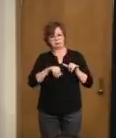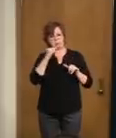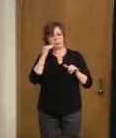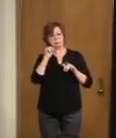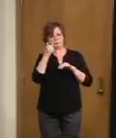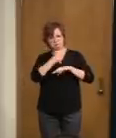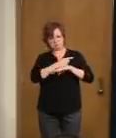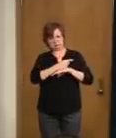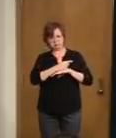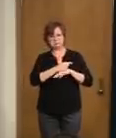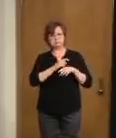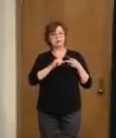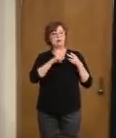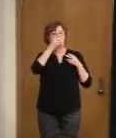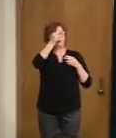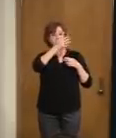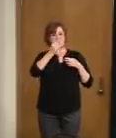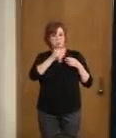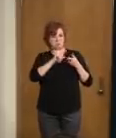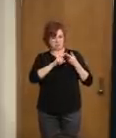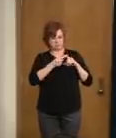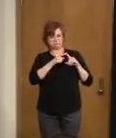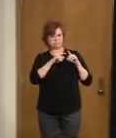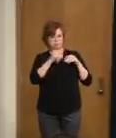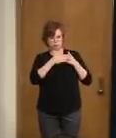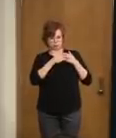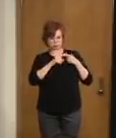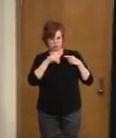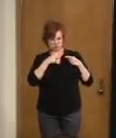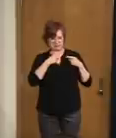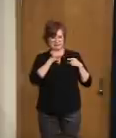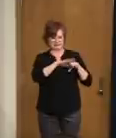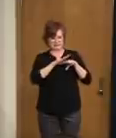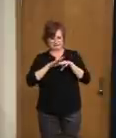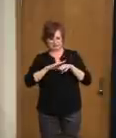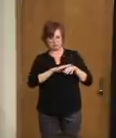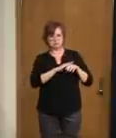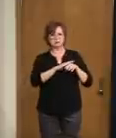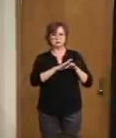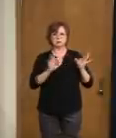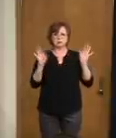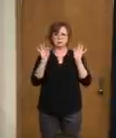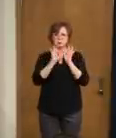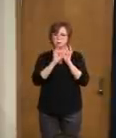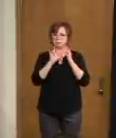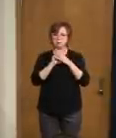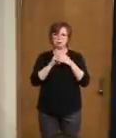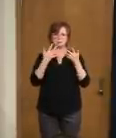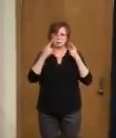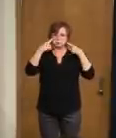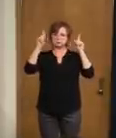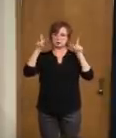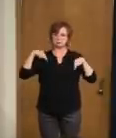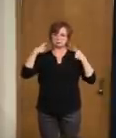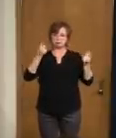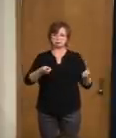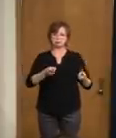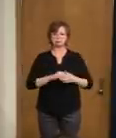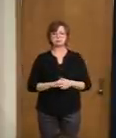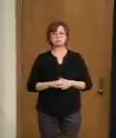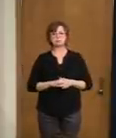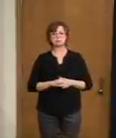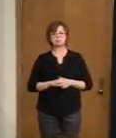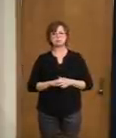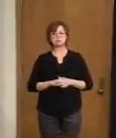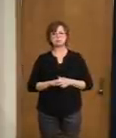and then they can isolate, because this is the tried and true method of addressing chains of transmission. And again, we talked a lot